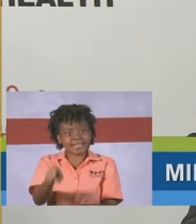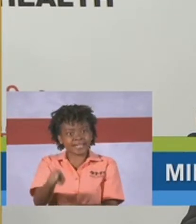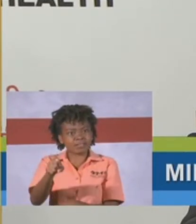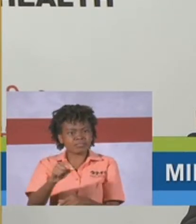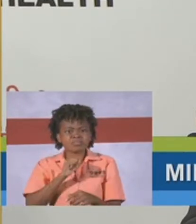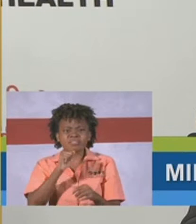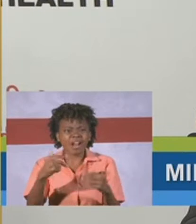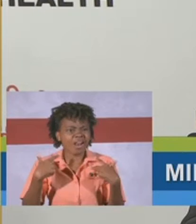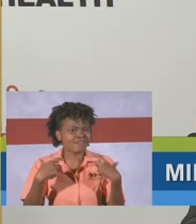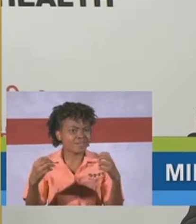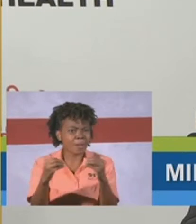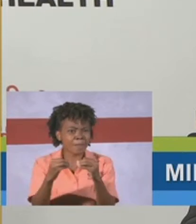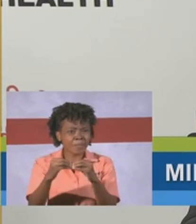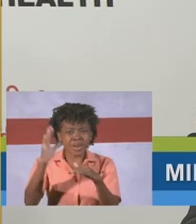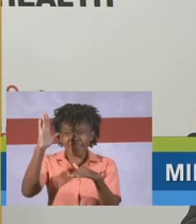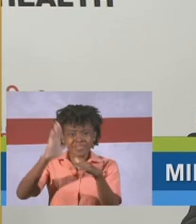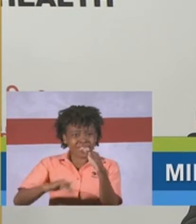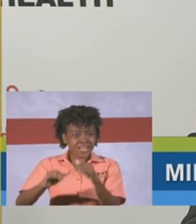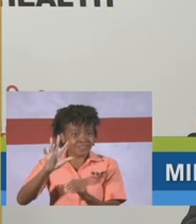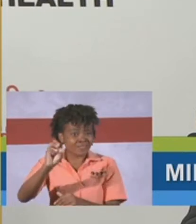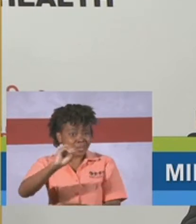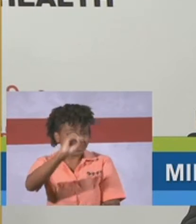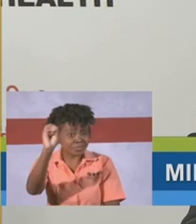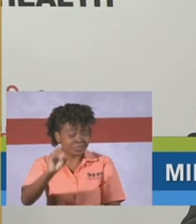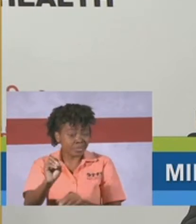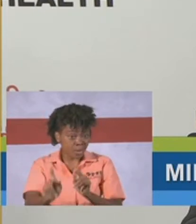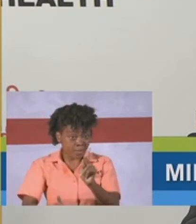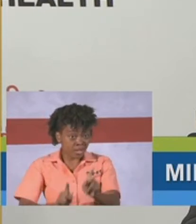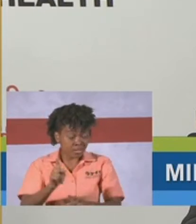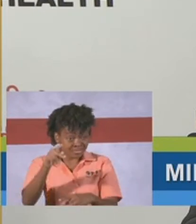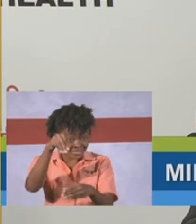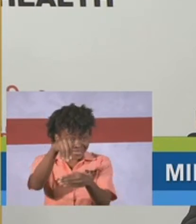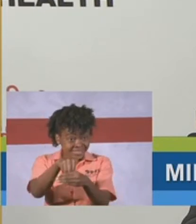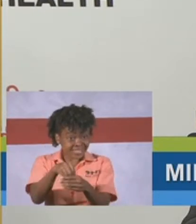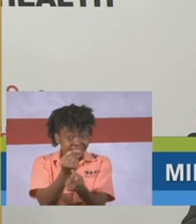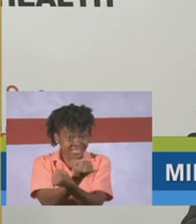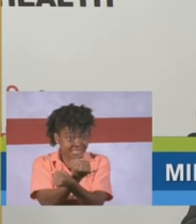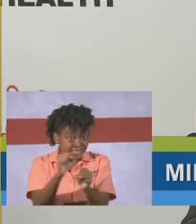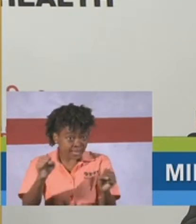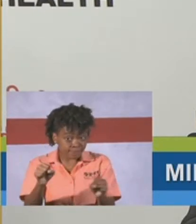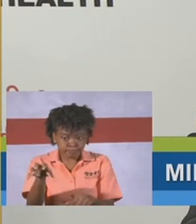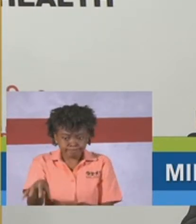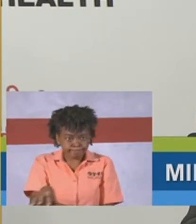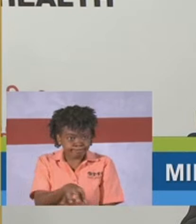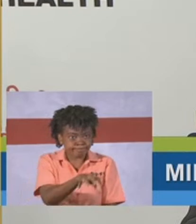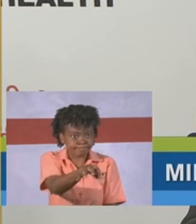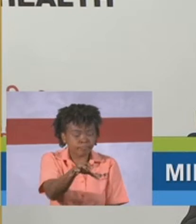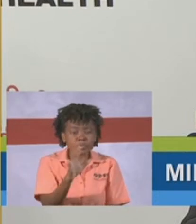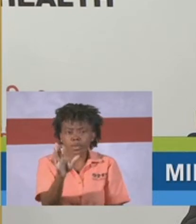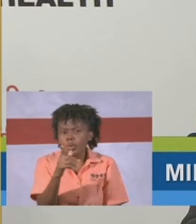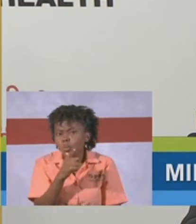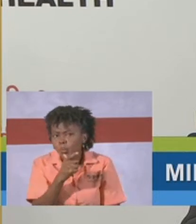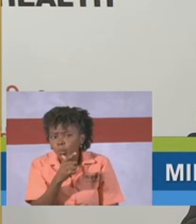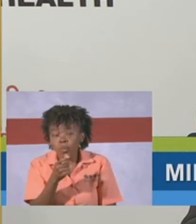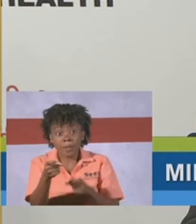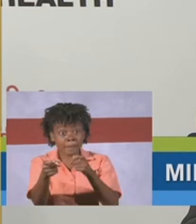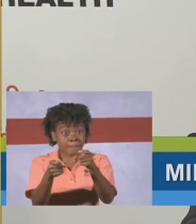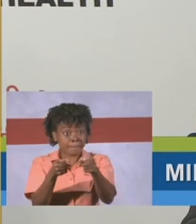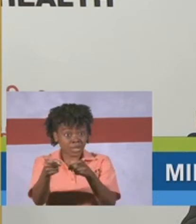owner or the person who has control over the premises, and the